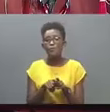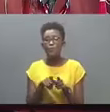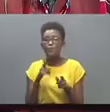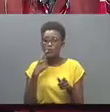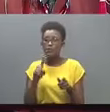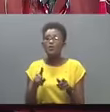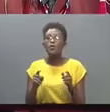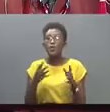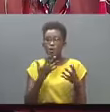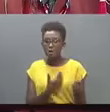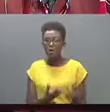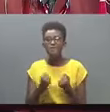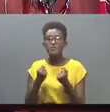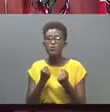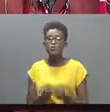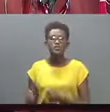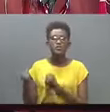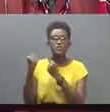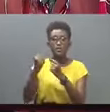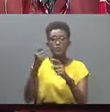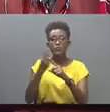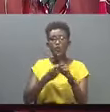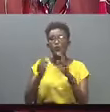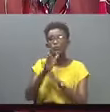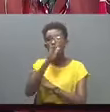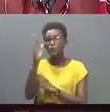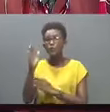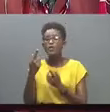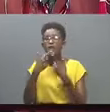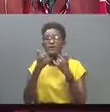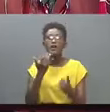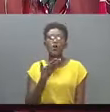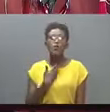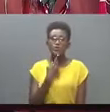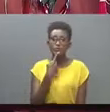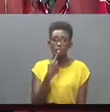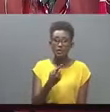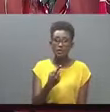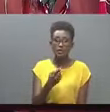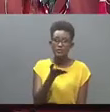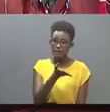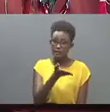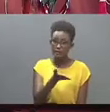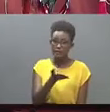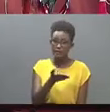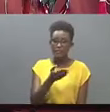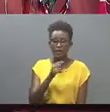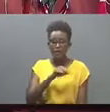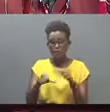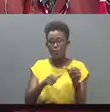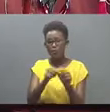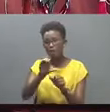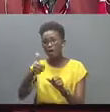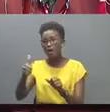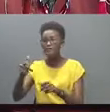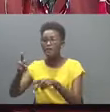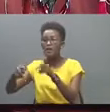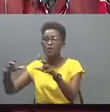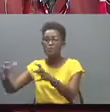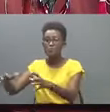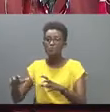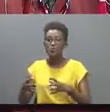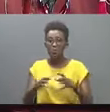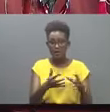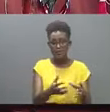prevails. Ubutsinzi buraramba. I want to say this for other communities. Ndagira ngo mvuge ibi kutundi duce. People have been able to come and see